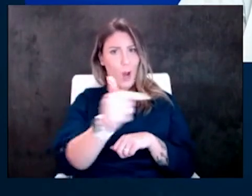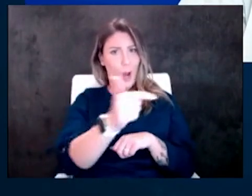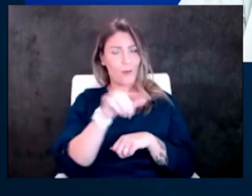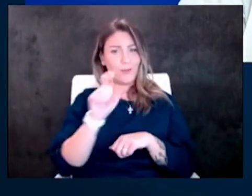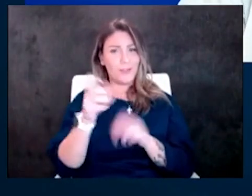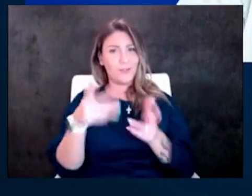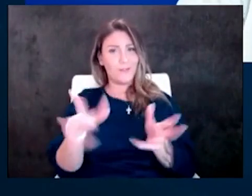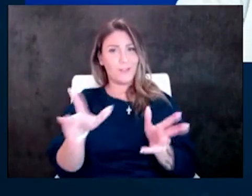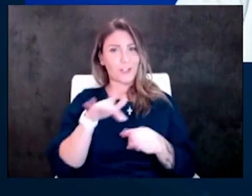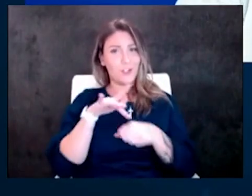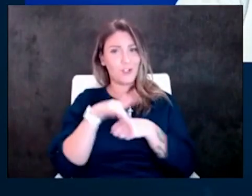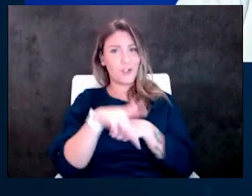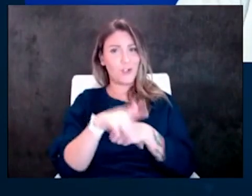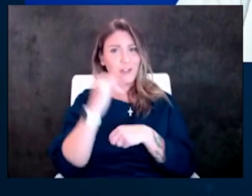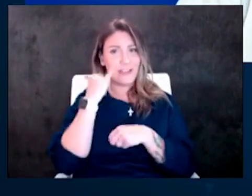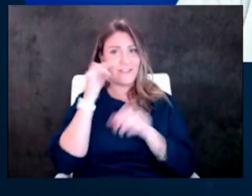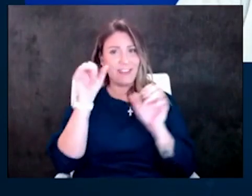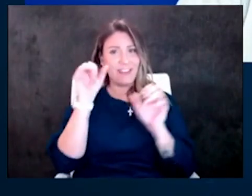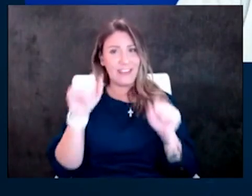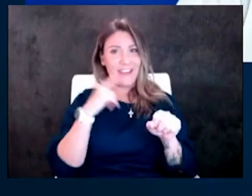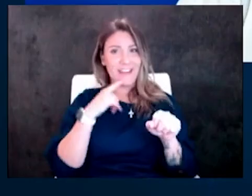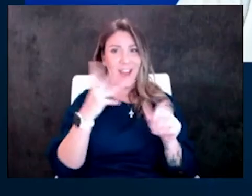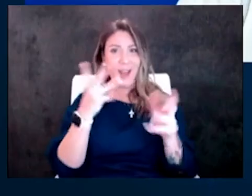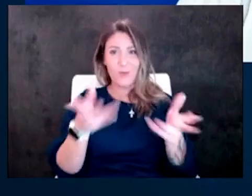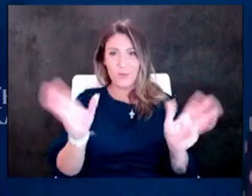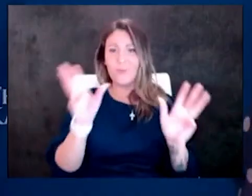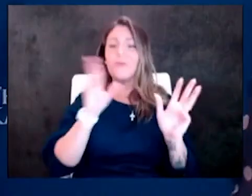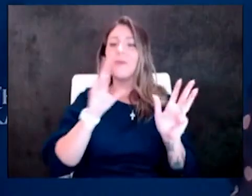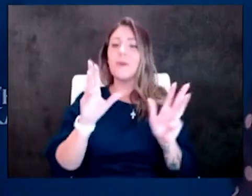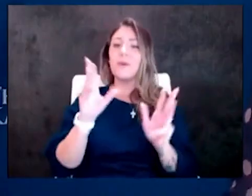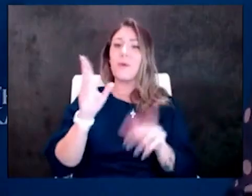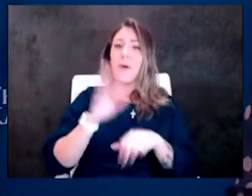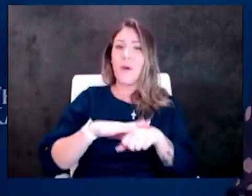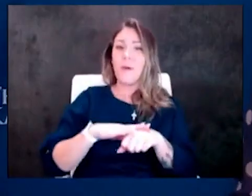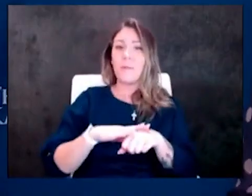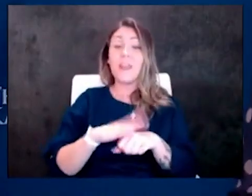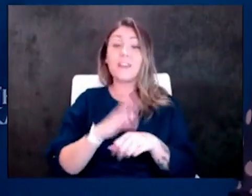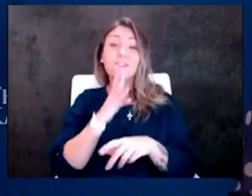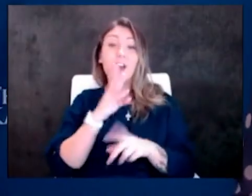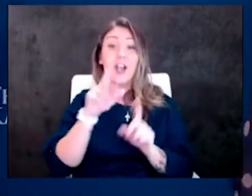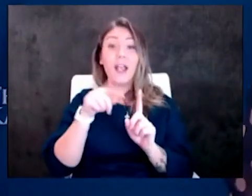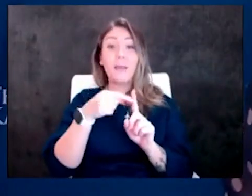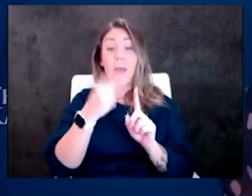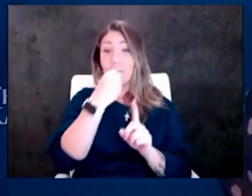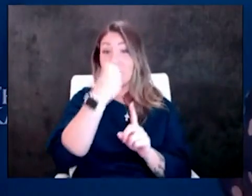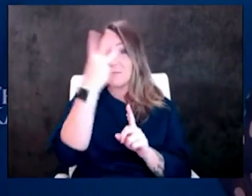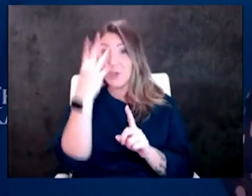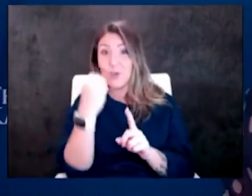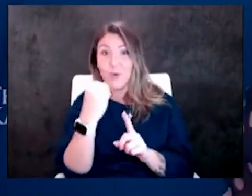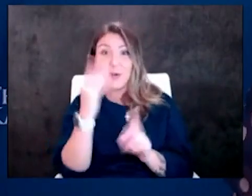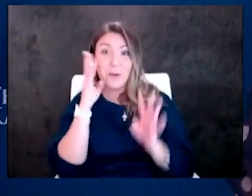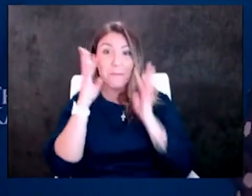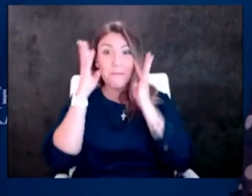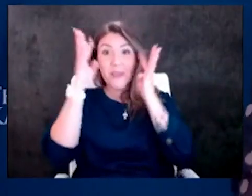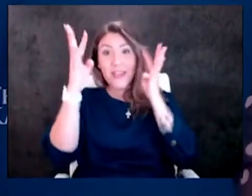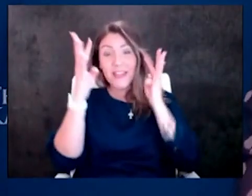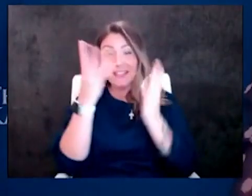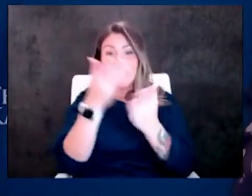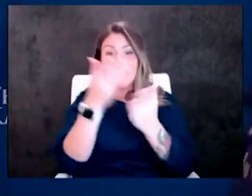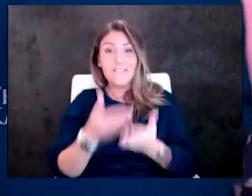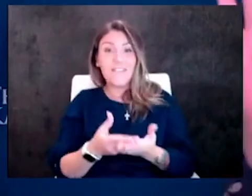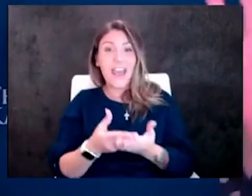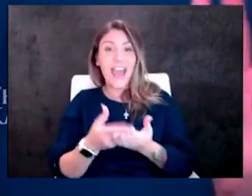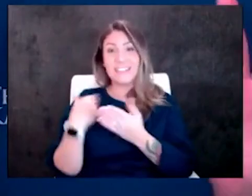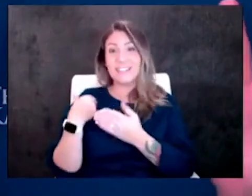done, I'll be down. Well, you know what we're talking about? We're talking about beauty, myths, facts, and trends. And I'm not letting that's me